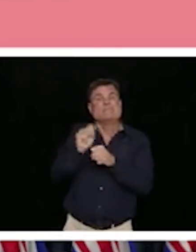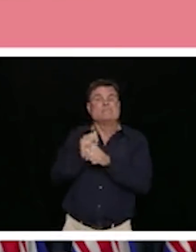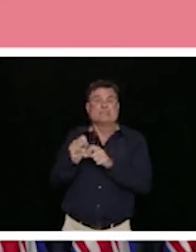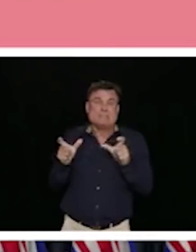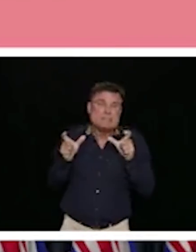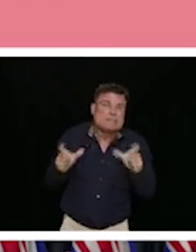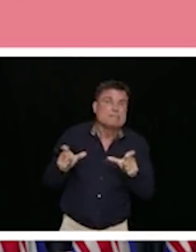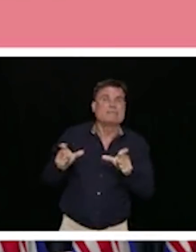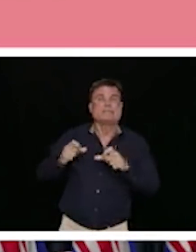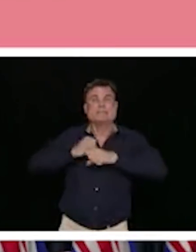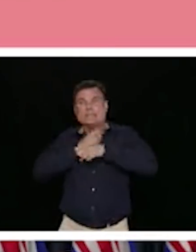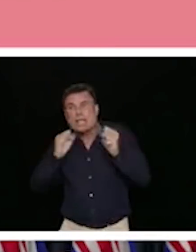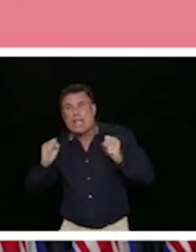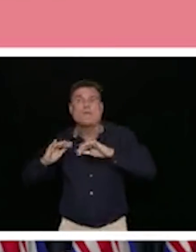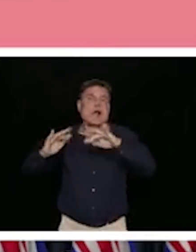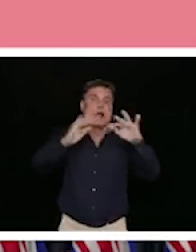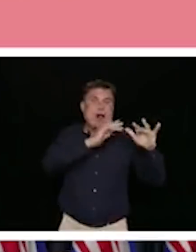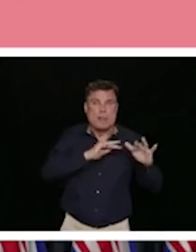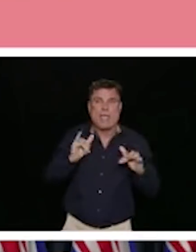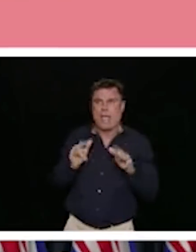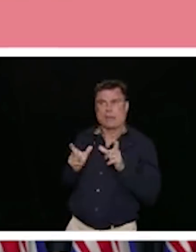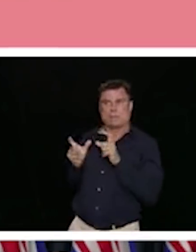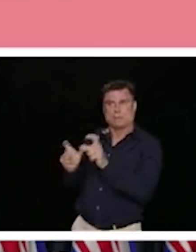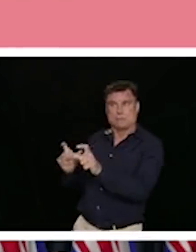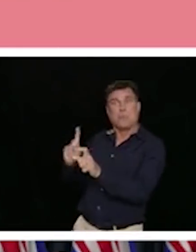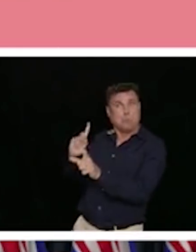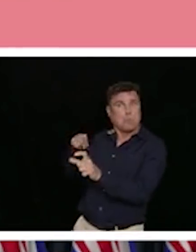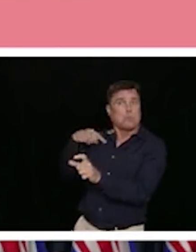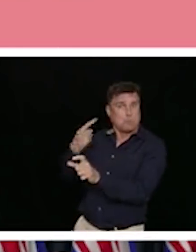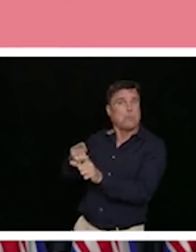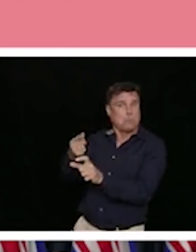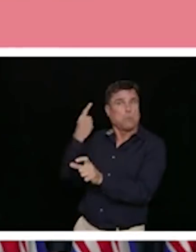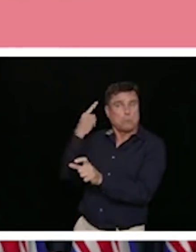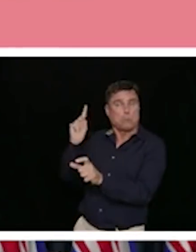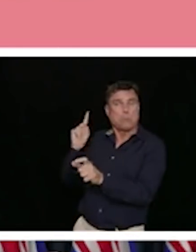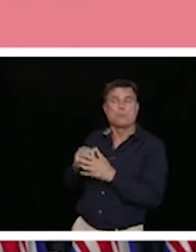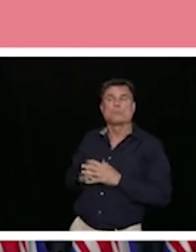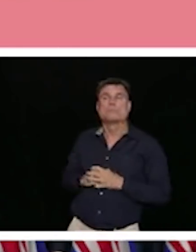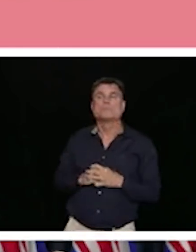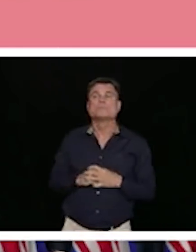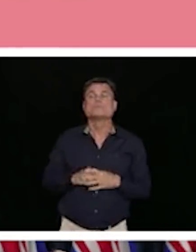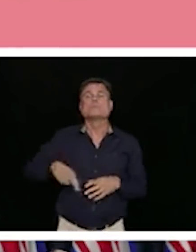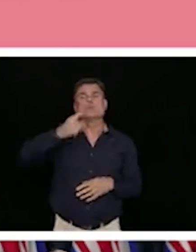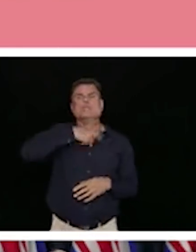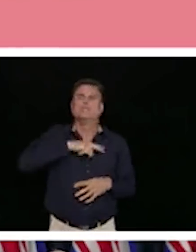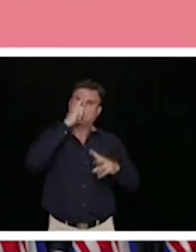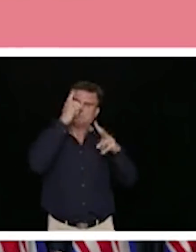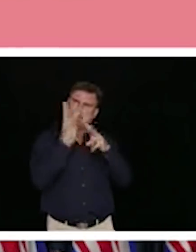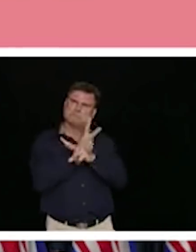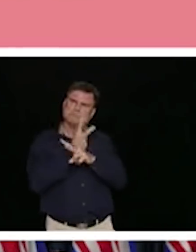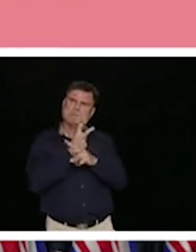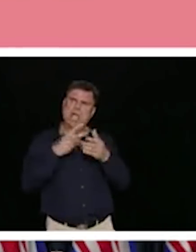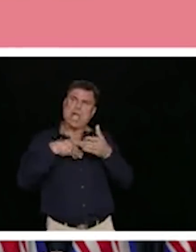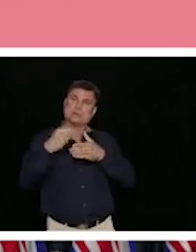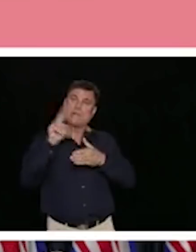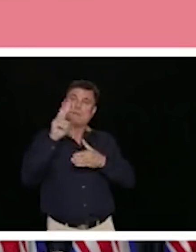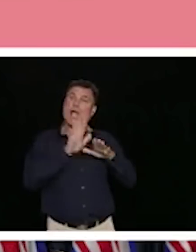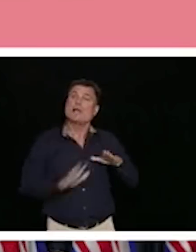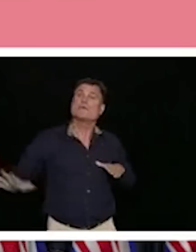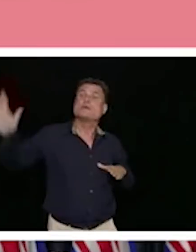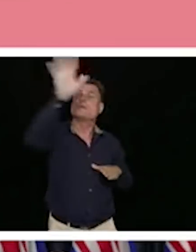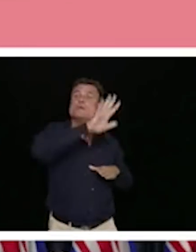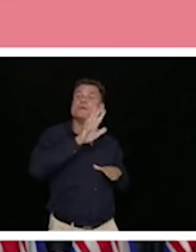community. It is people who live in the community, so it doesn't take into account people who are in long-term care homes, but we have it